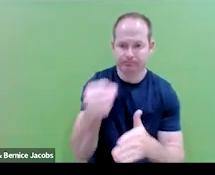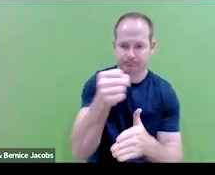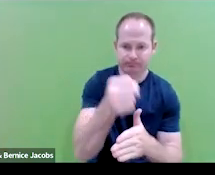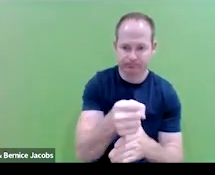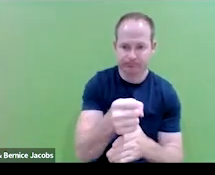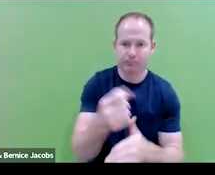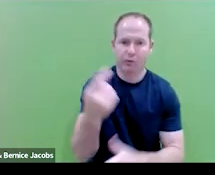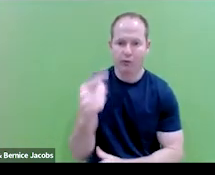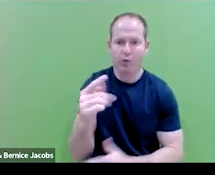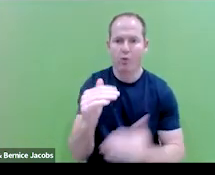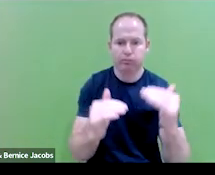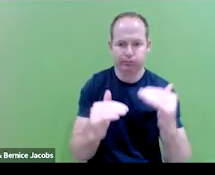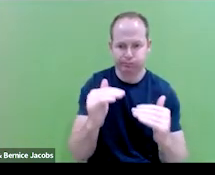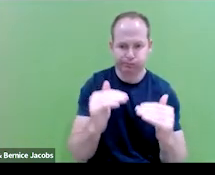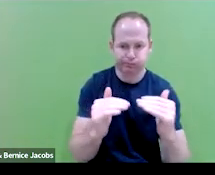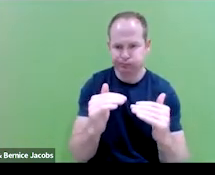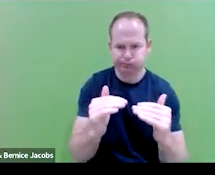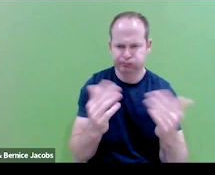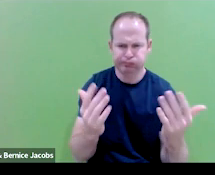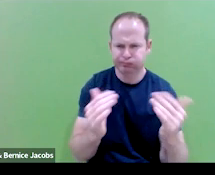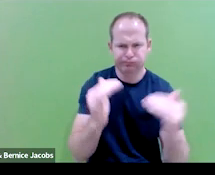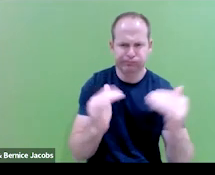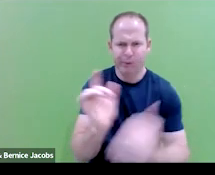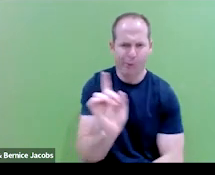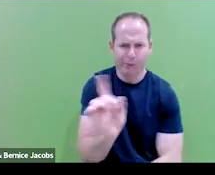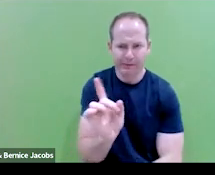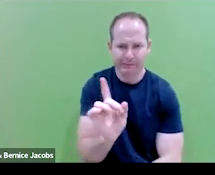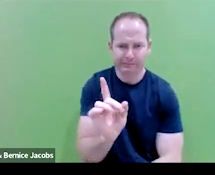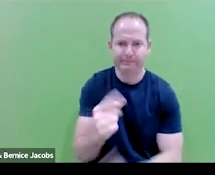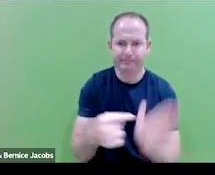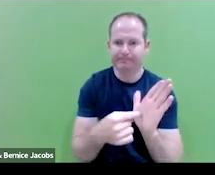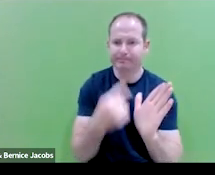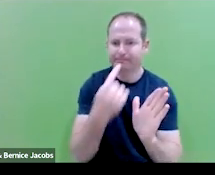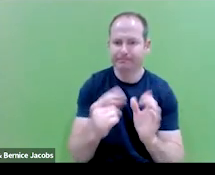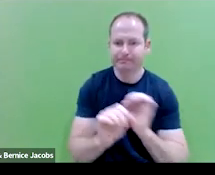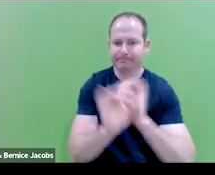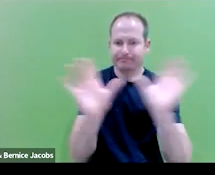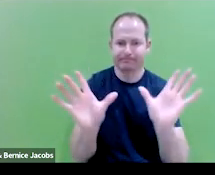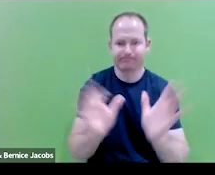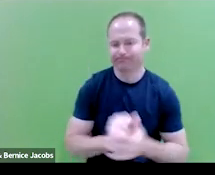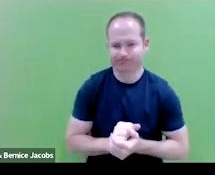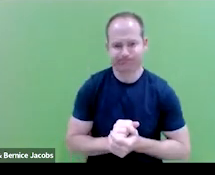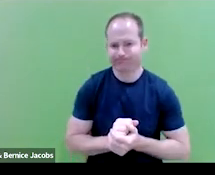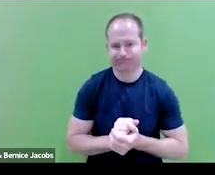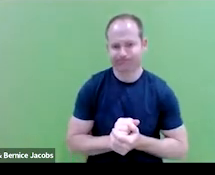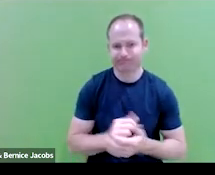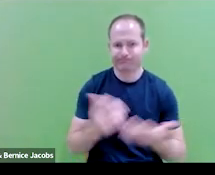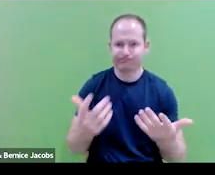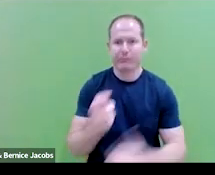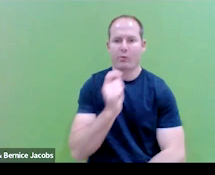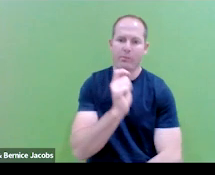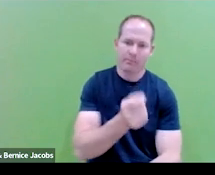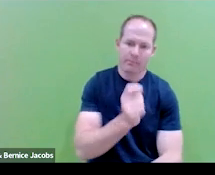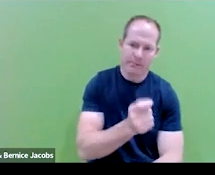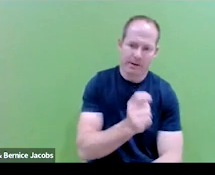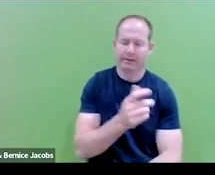accommodation, it doesn't say what reasonable is. Yeah. And costs come into